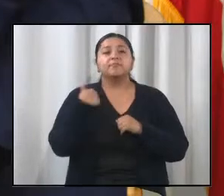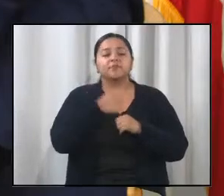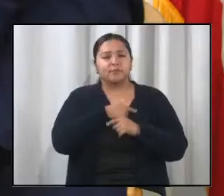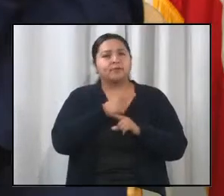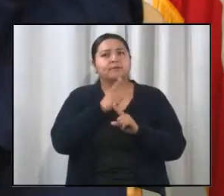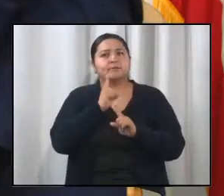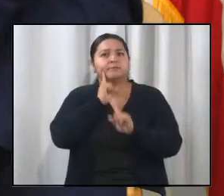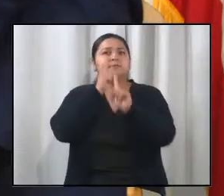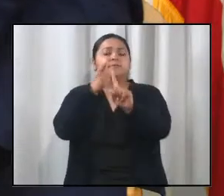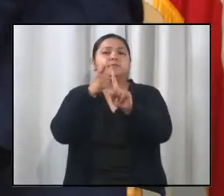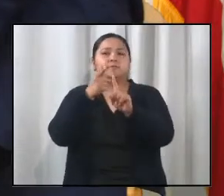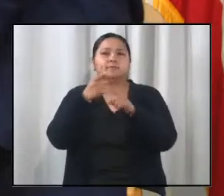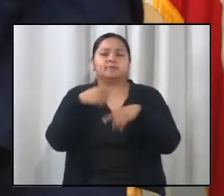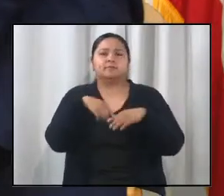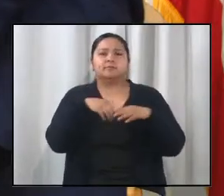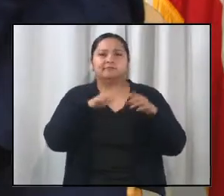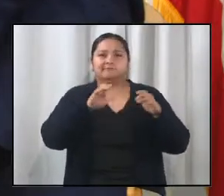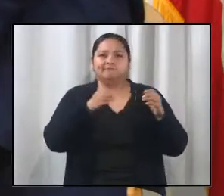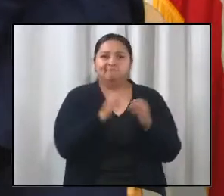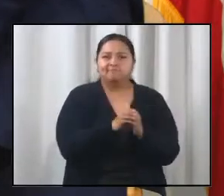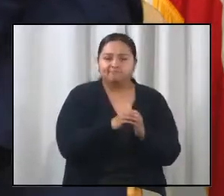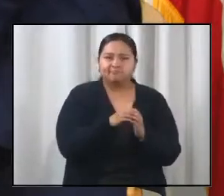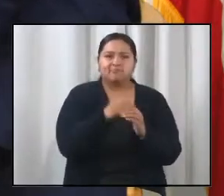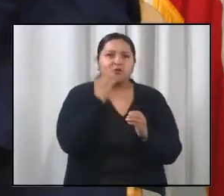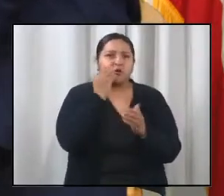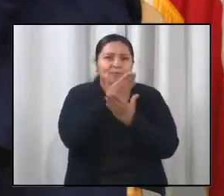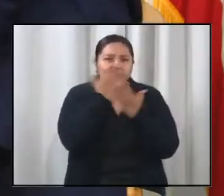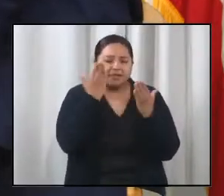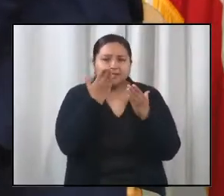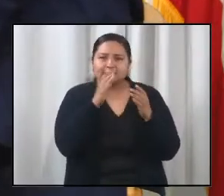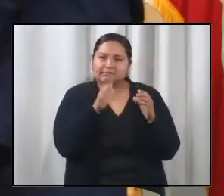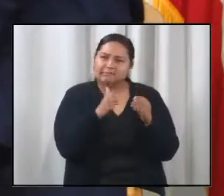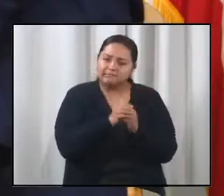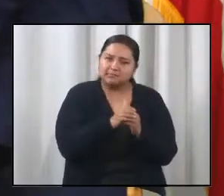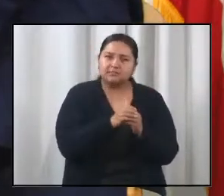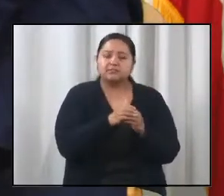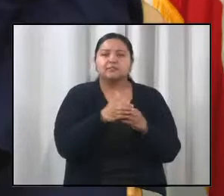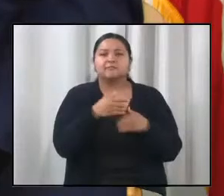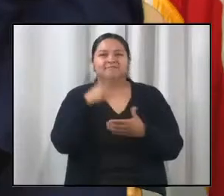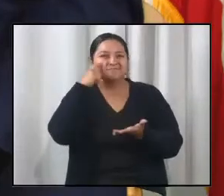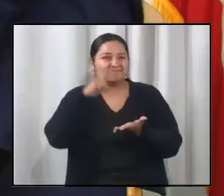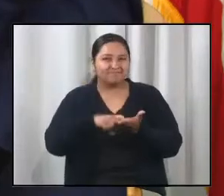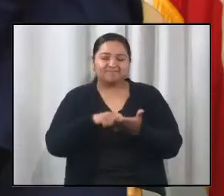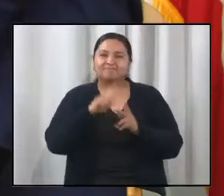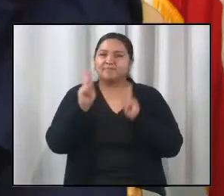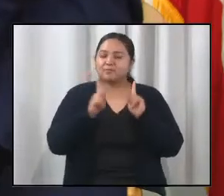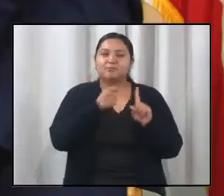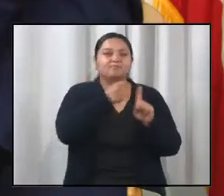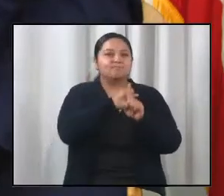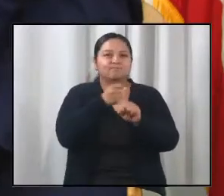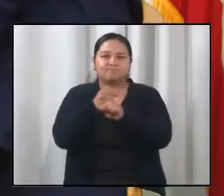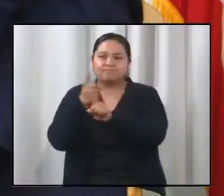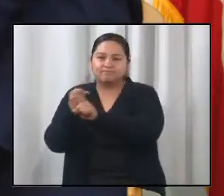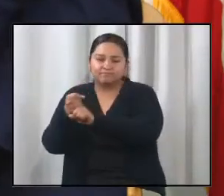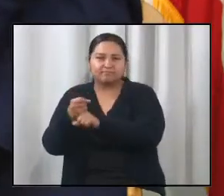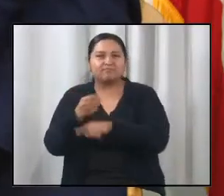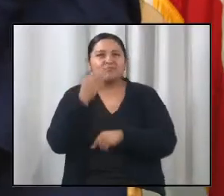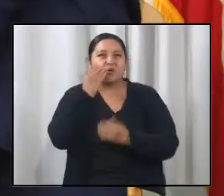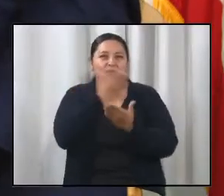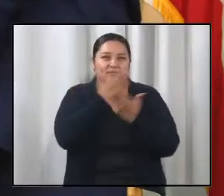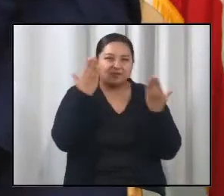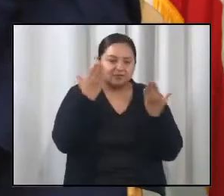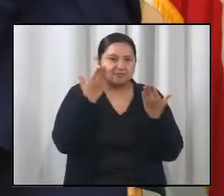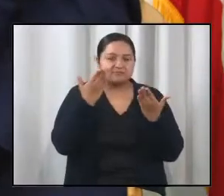towards reducing homelessness for people, we see that people are falling in each day, and we have new people experiencing homelessness. Within our count